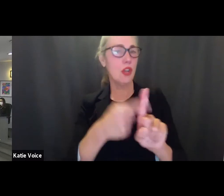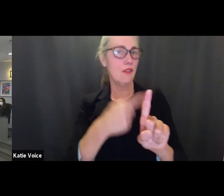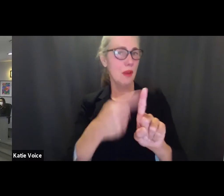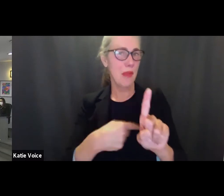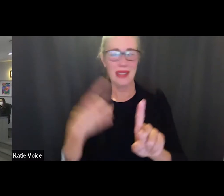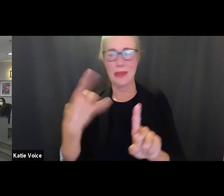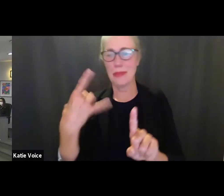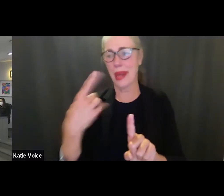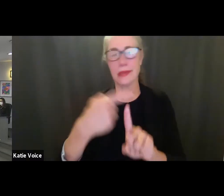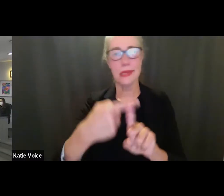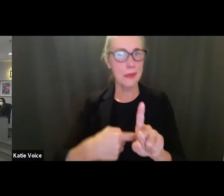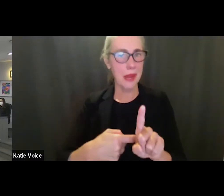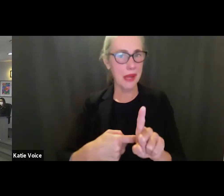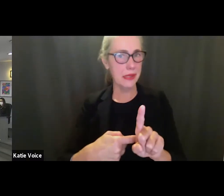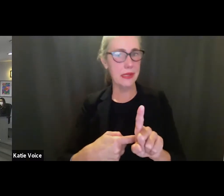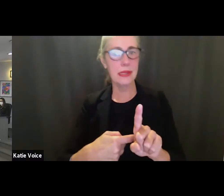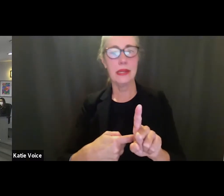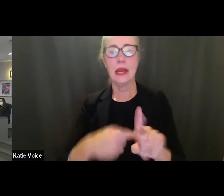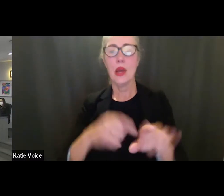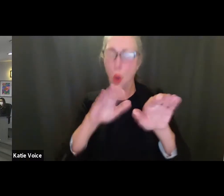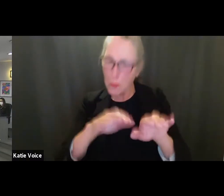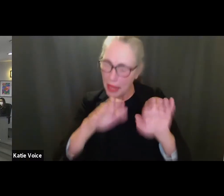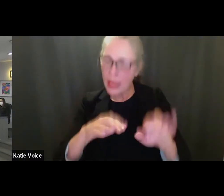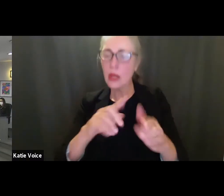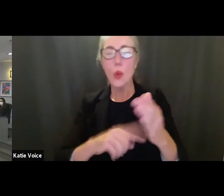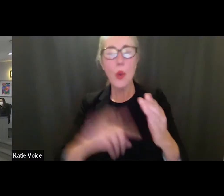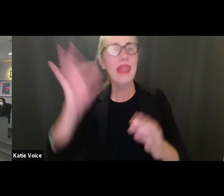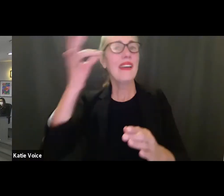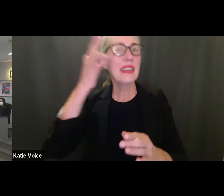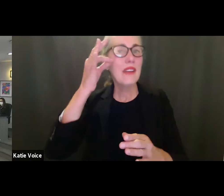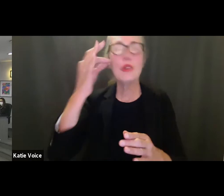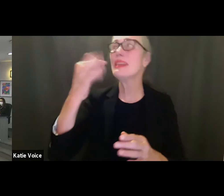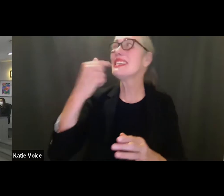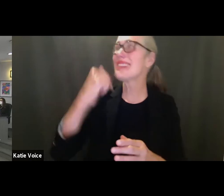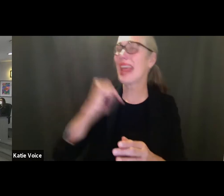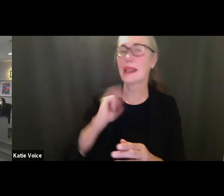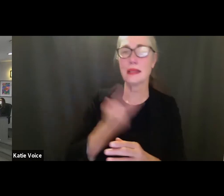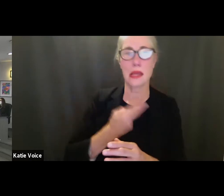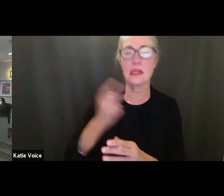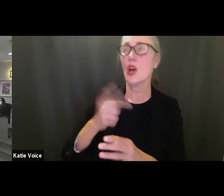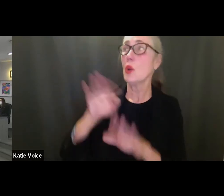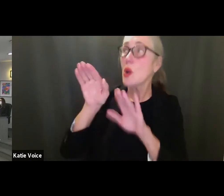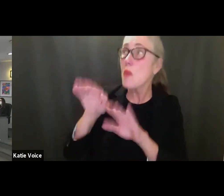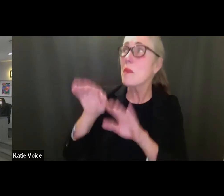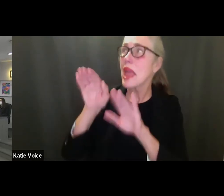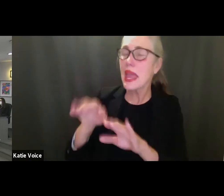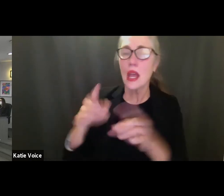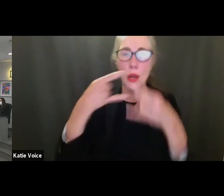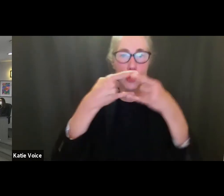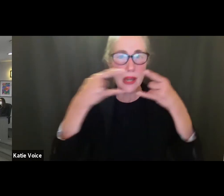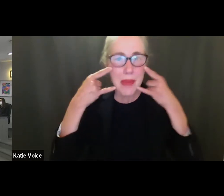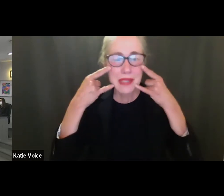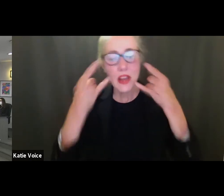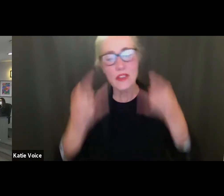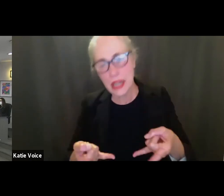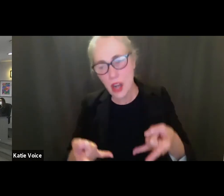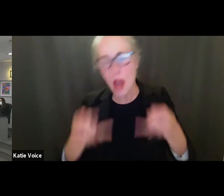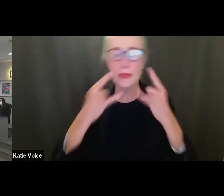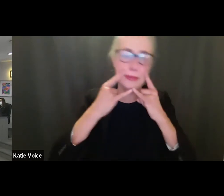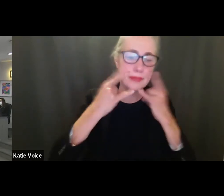months now, obeying everything that we're being told by the federal government. We put our masks on, we take our masks off,